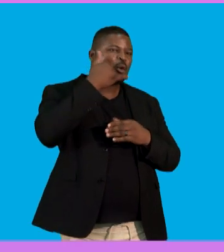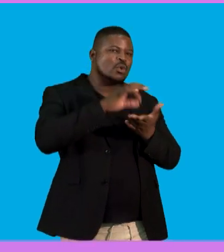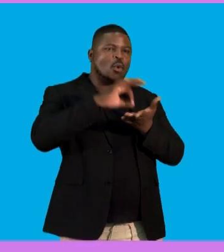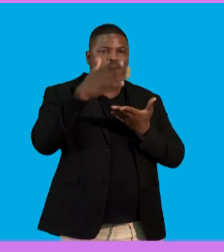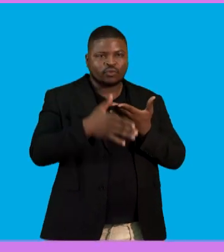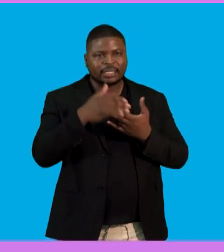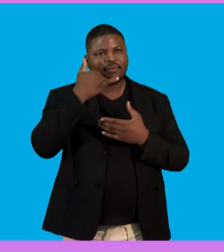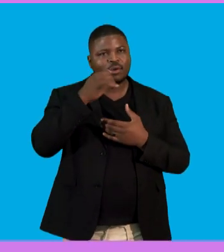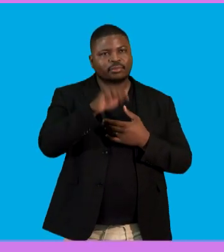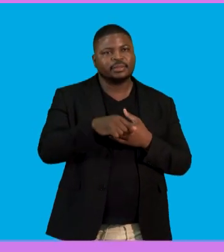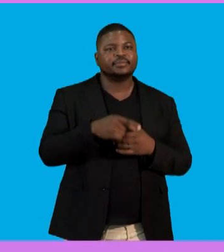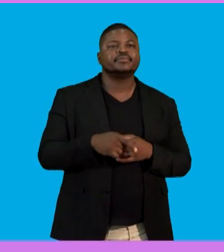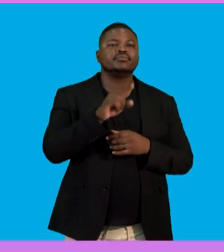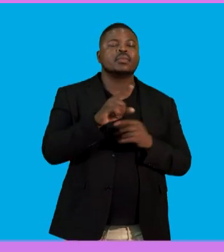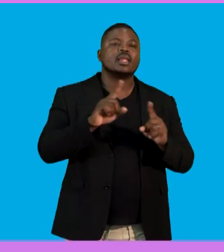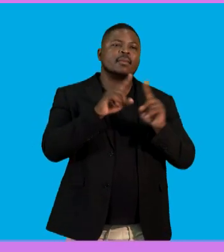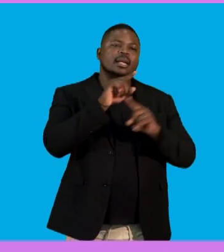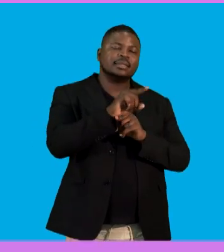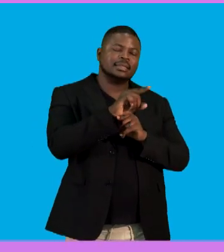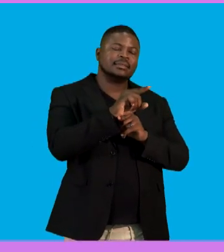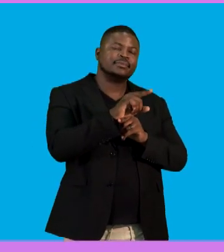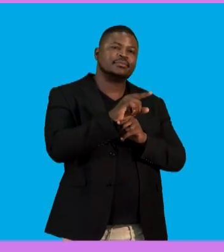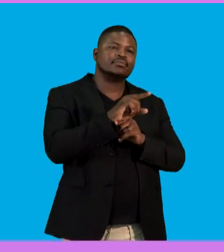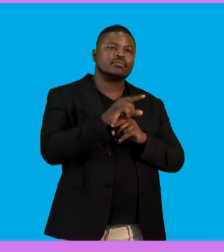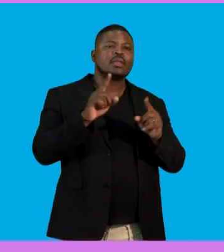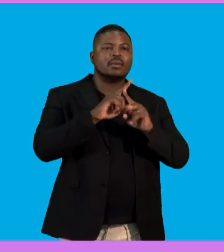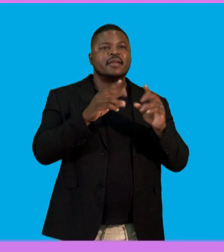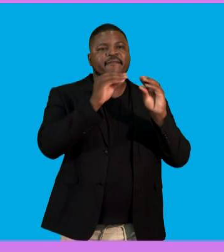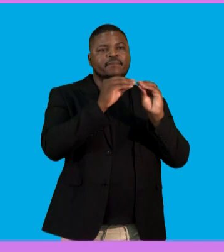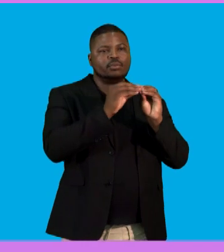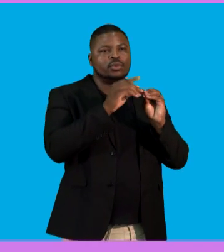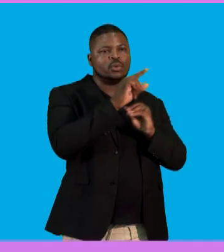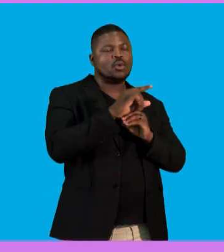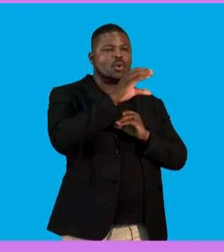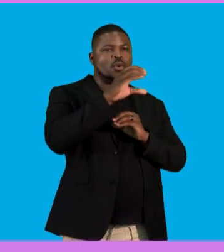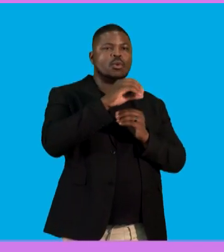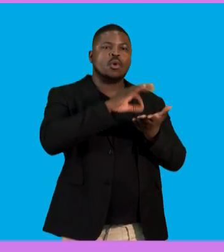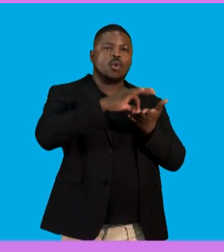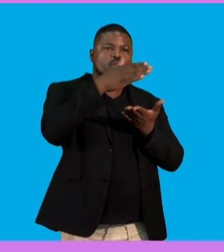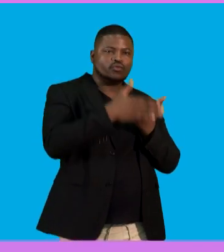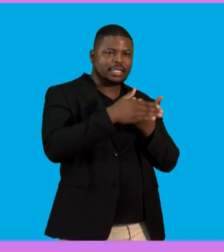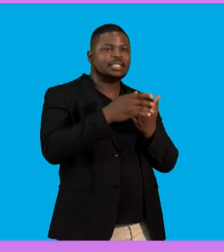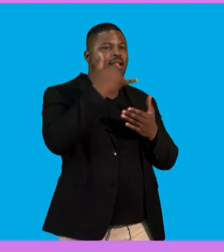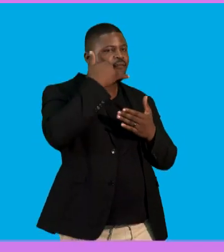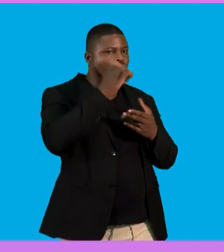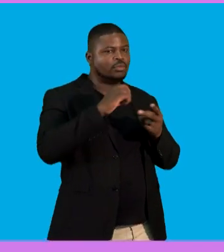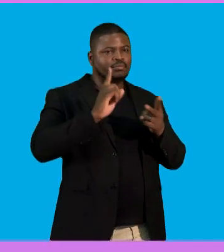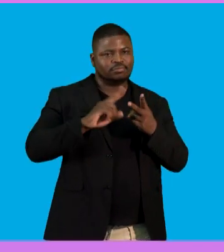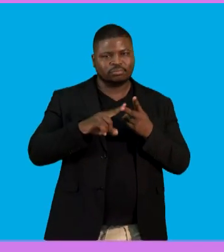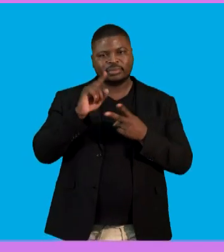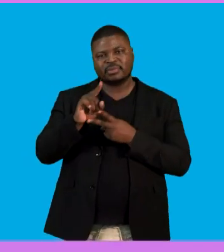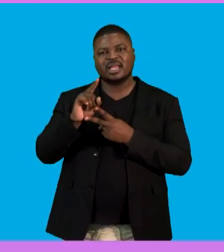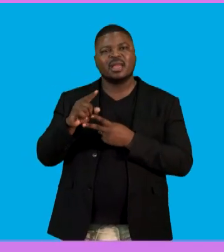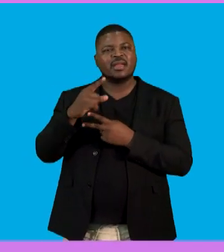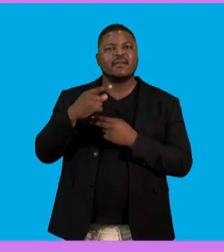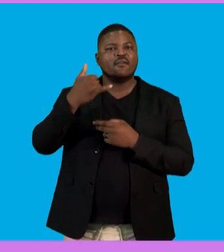how do we also identify that it's a contract cell phone without being told? You have to see it by having a service charge, whereby the graph does not